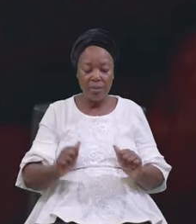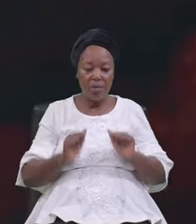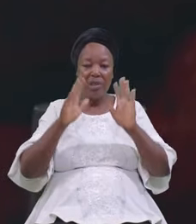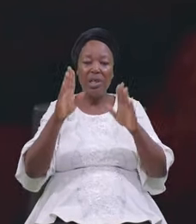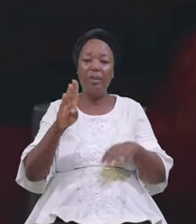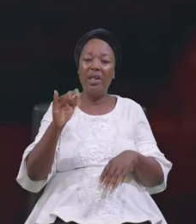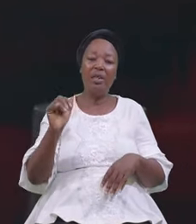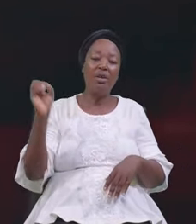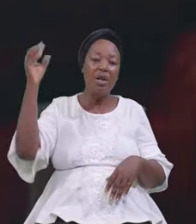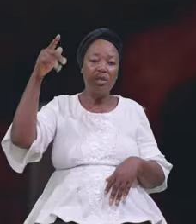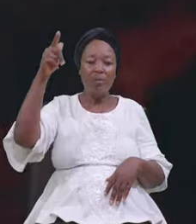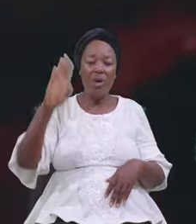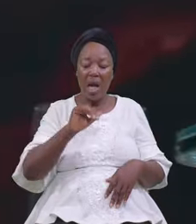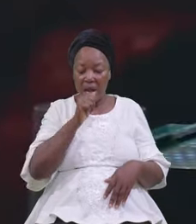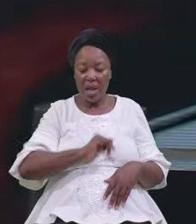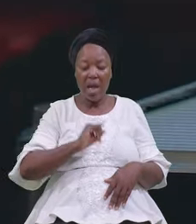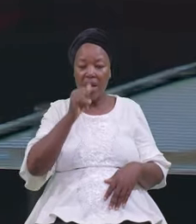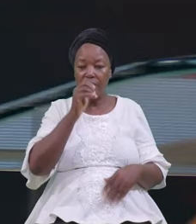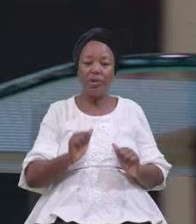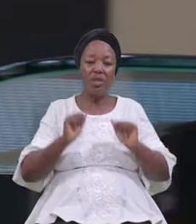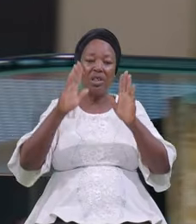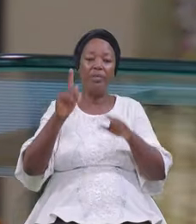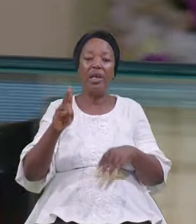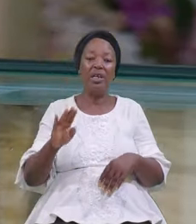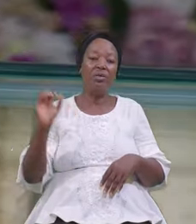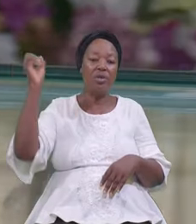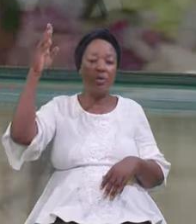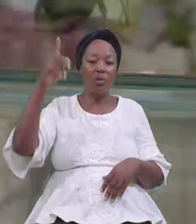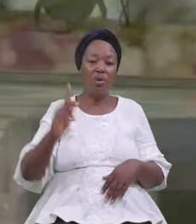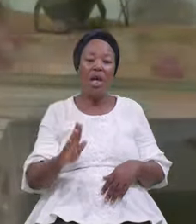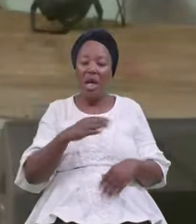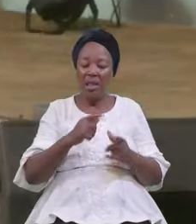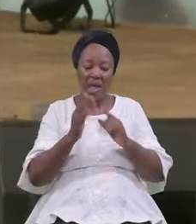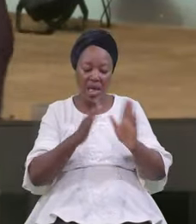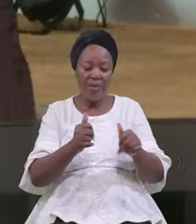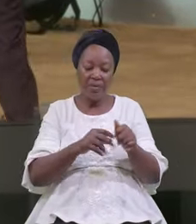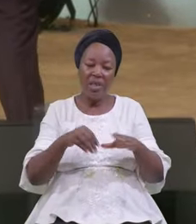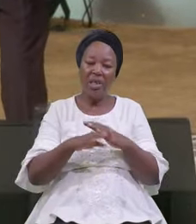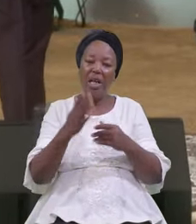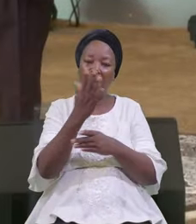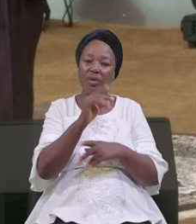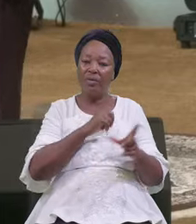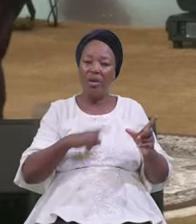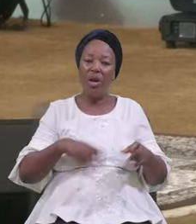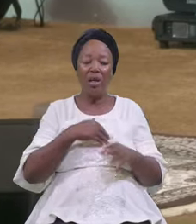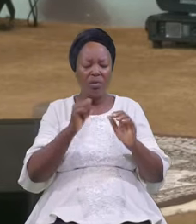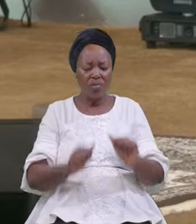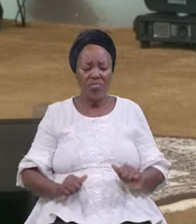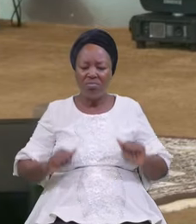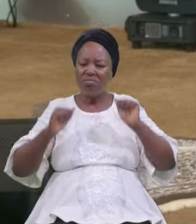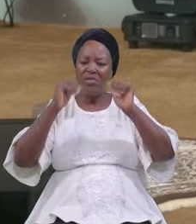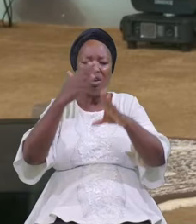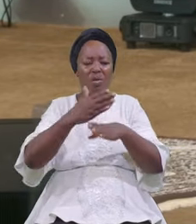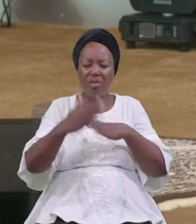God, I'm consecrated. By the grace of God, I leave everything in the hands of God, absolutely surrendered unto the